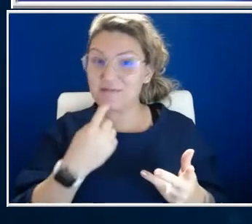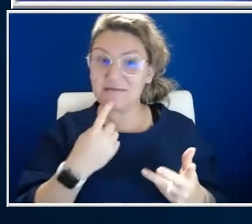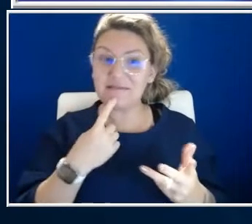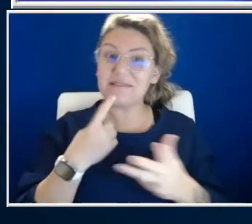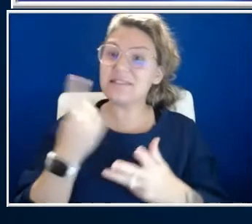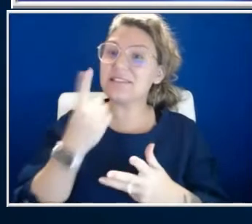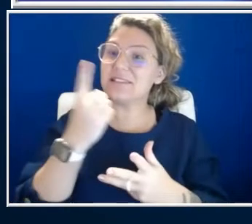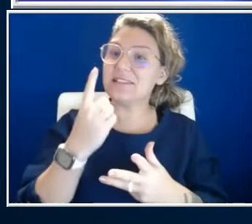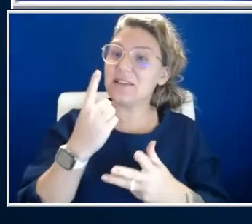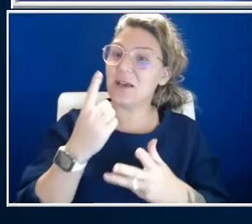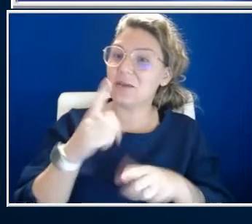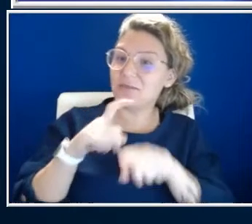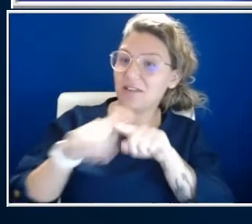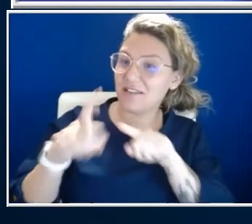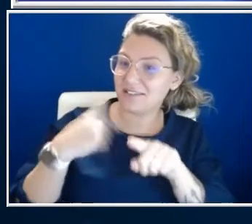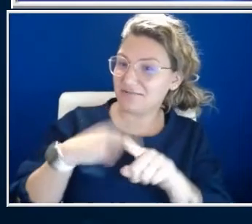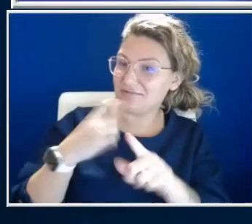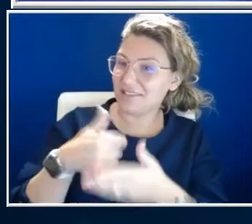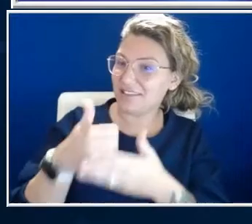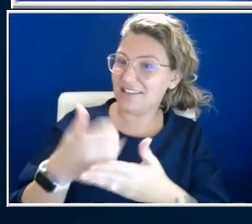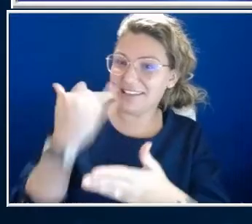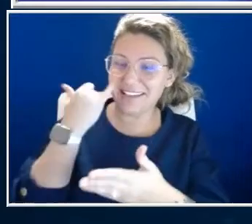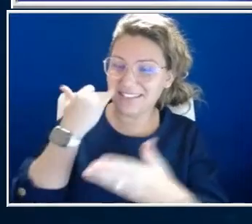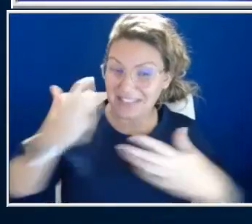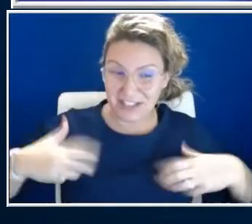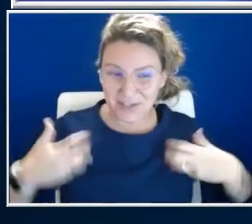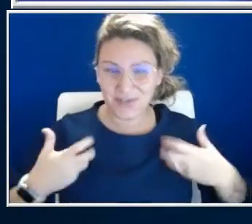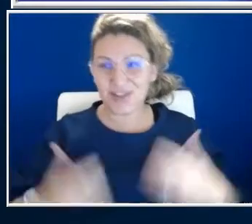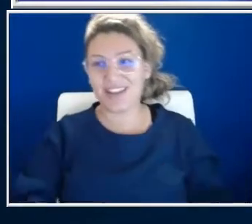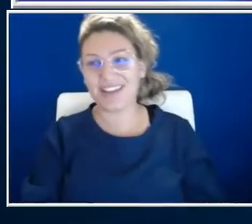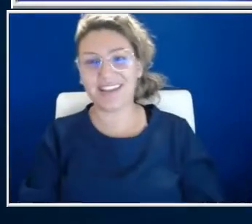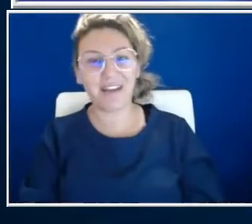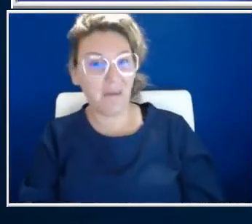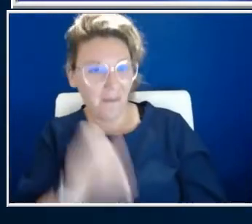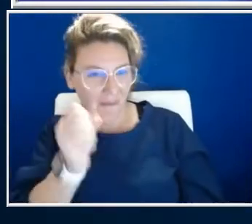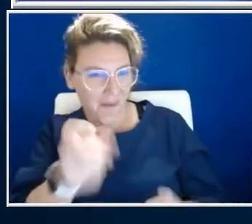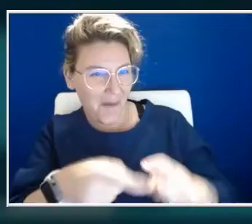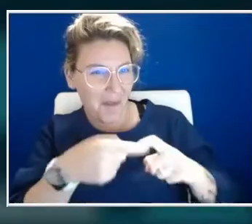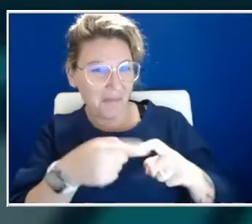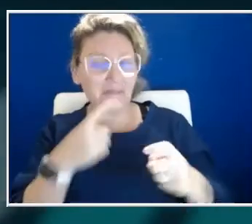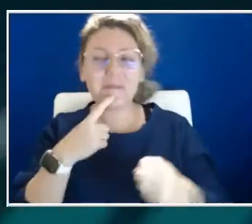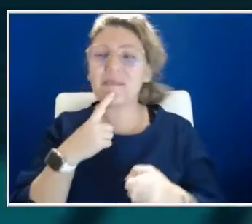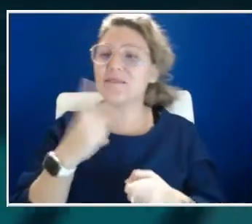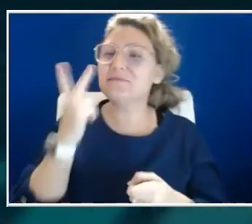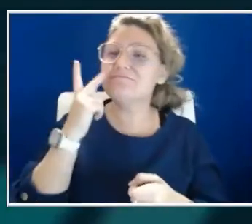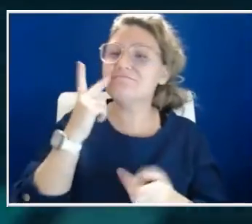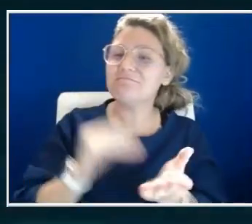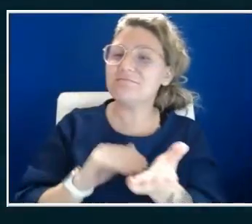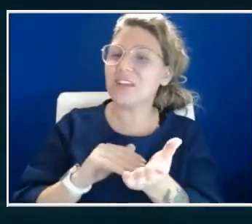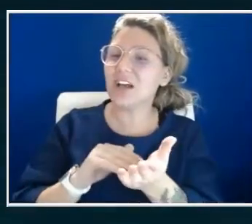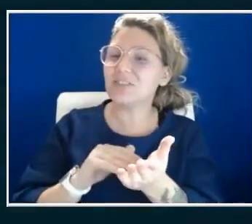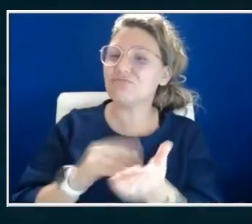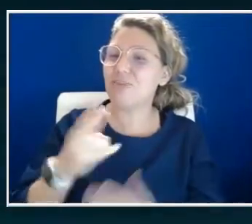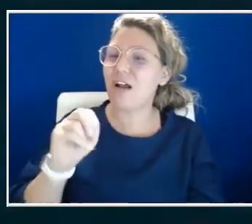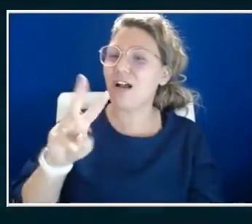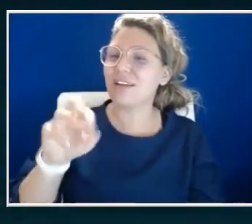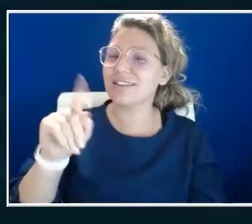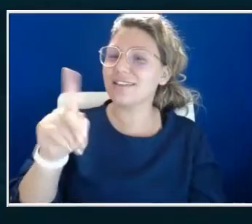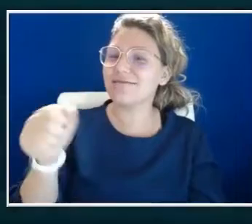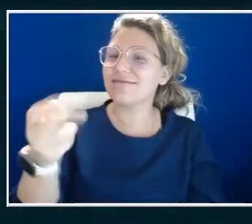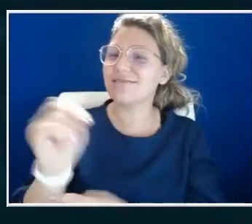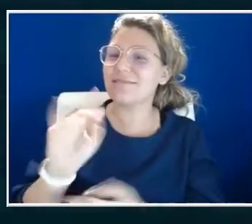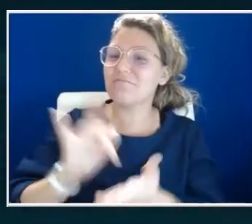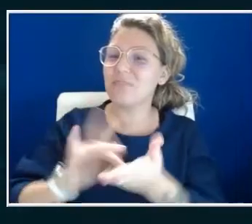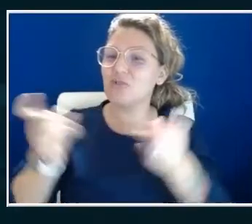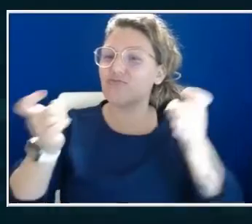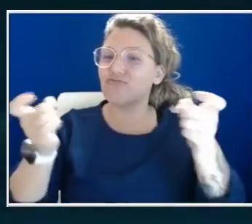and asks for help, and we help, even if it's a gorilla. Hang tight. I want to check in with Dr. Dana Hawkinson, Medical Director of Infection Prevention and Control. I want to get a quick check